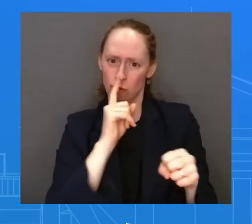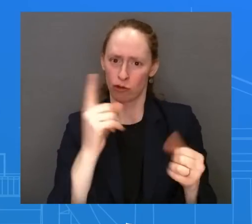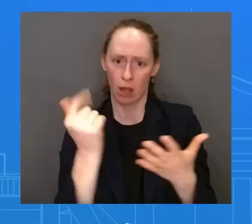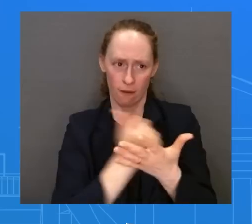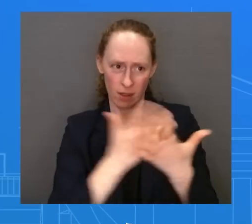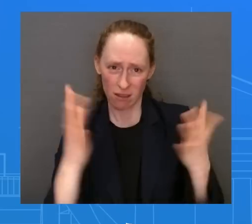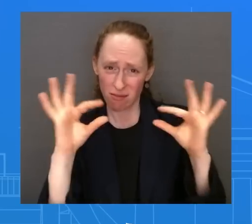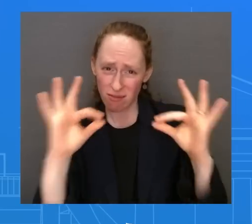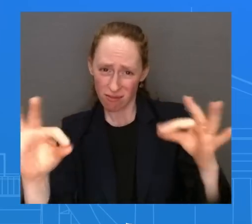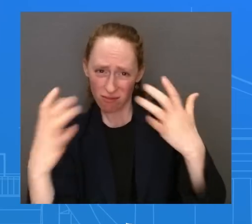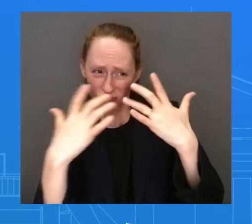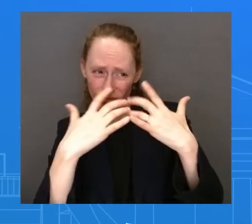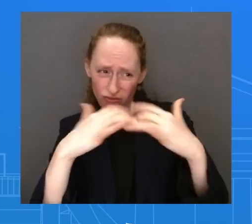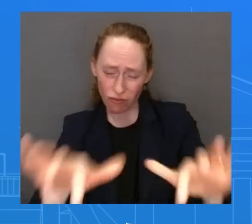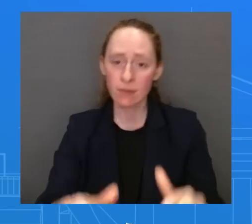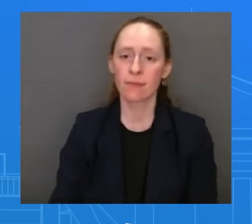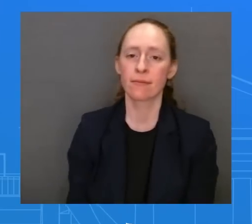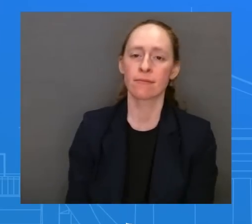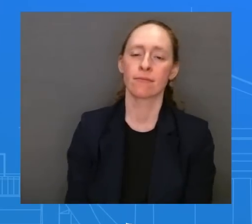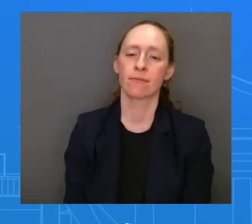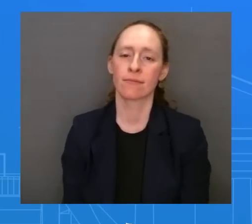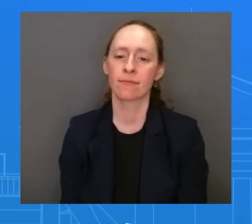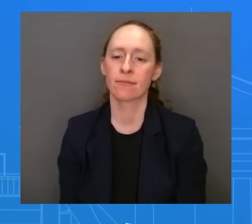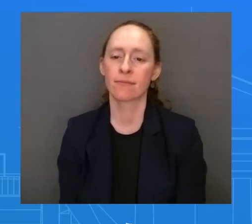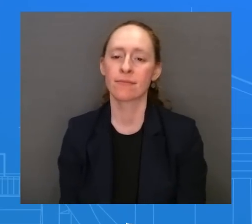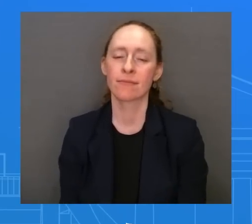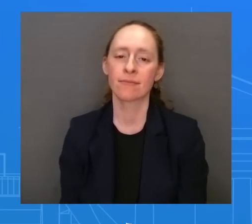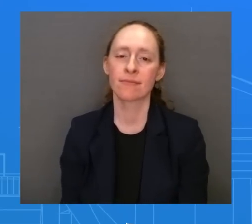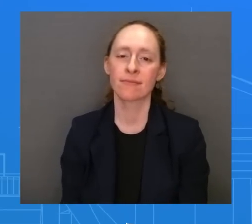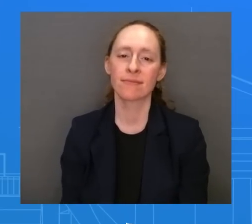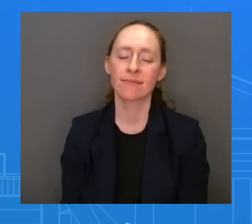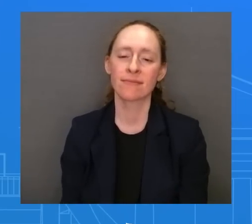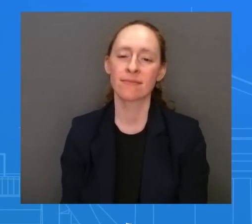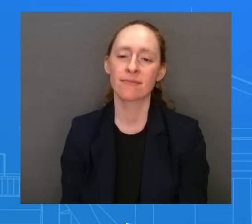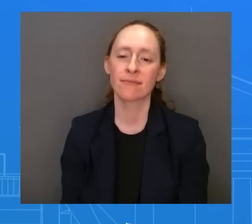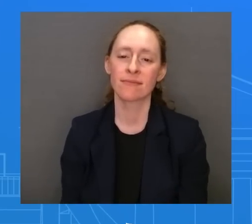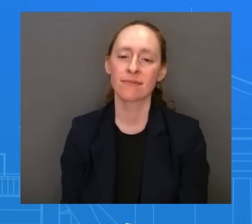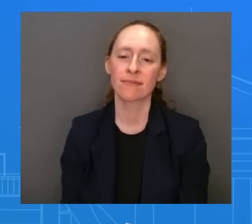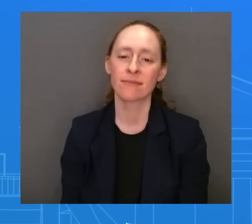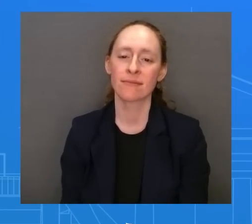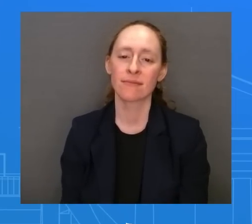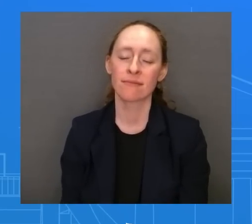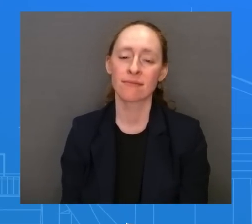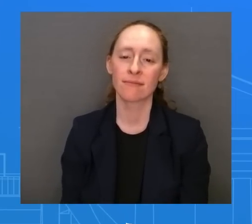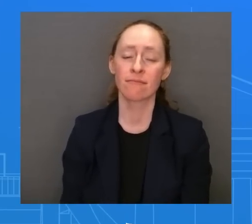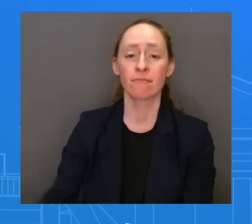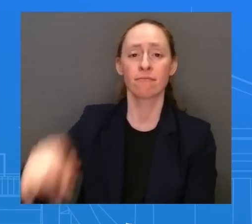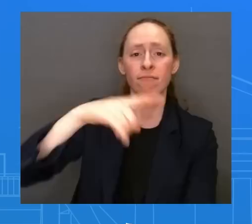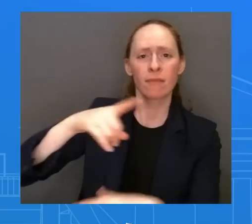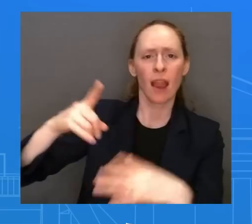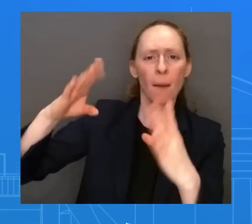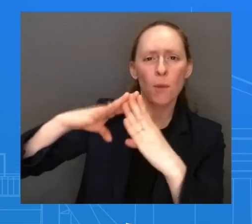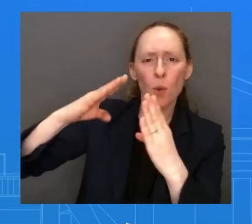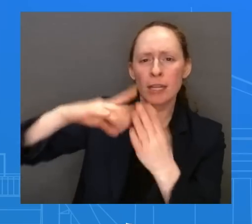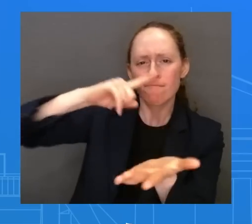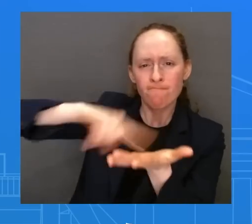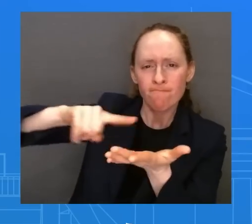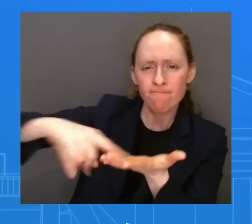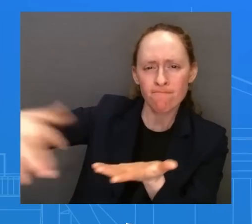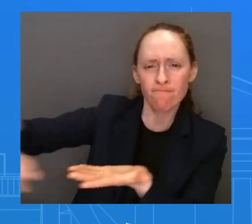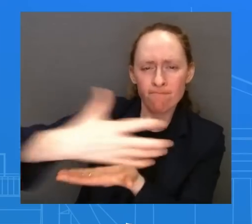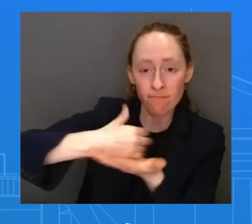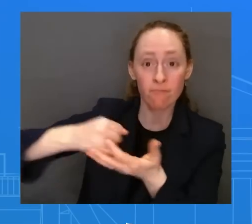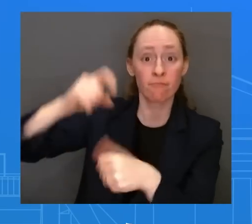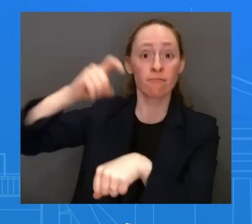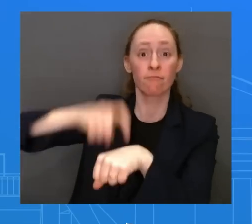even though the intelligence community's assessment when he was making the decision in early 2021 was that Taliban advances would accelerate